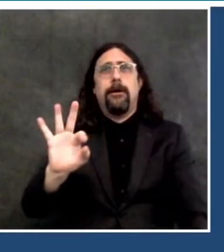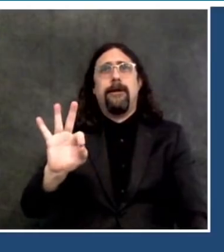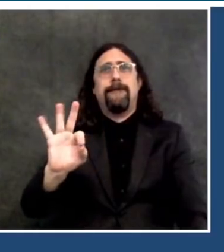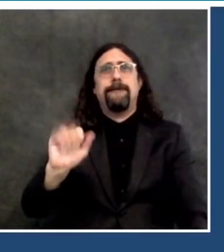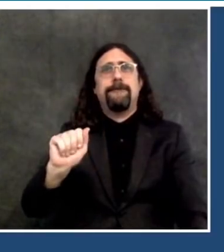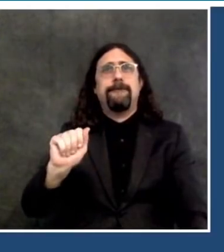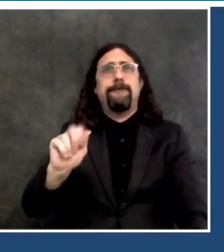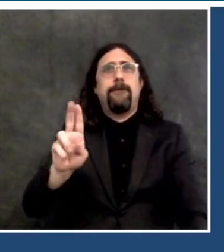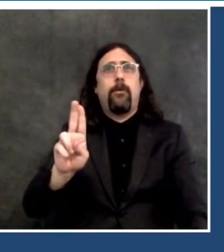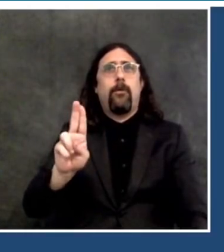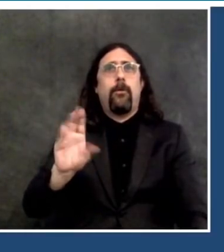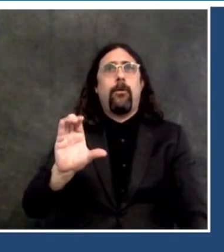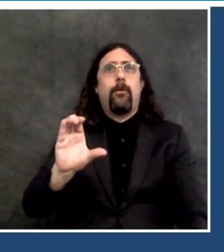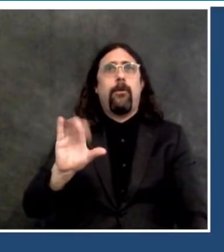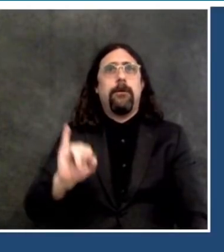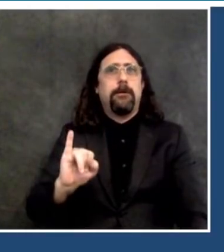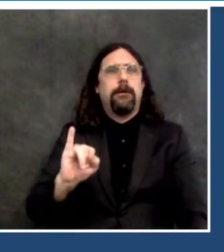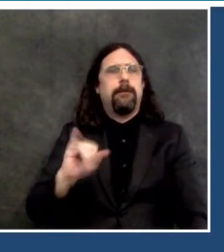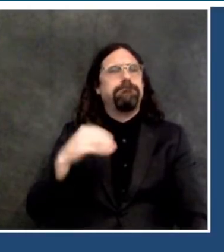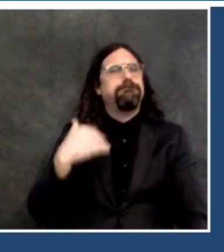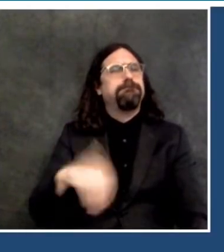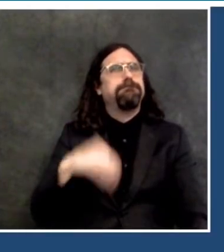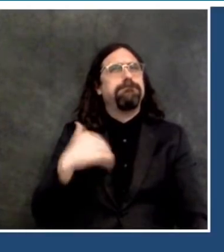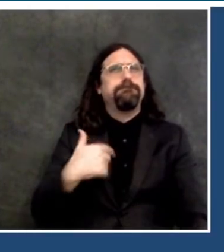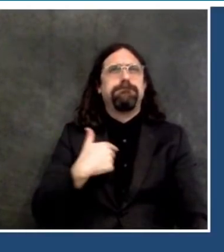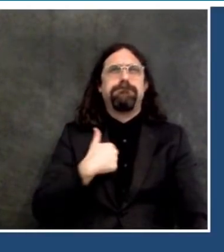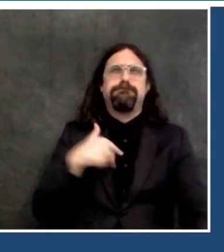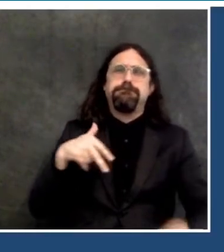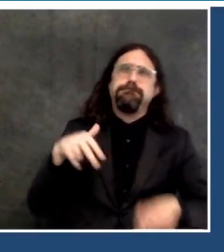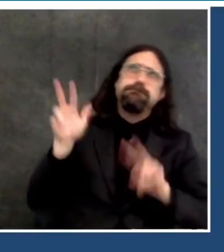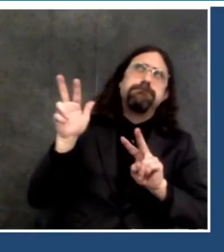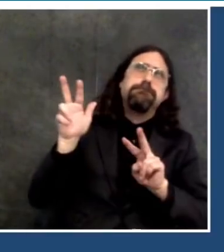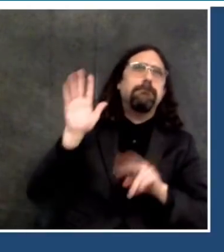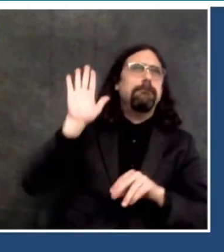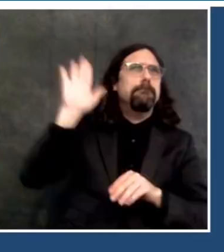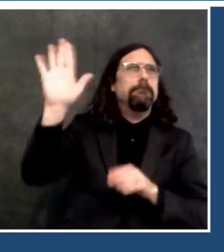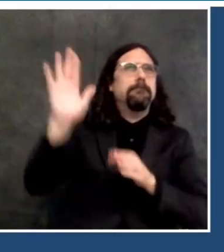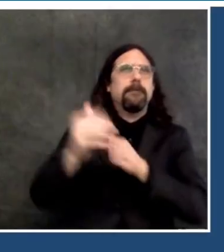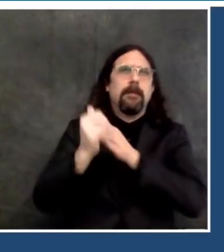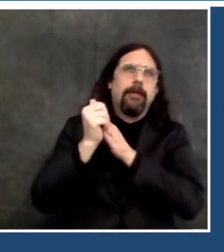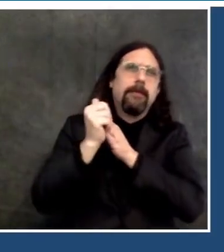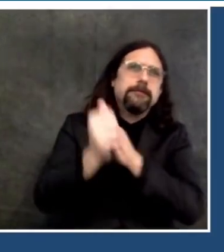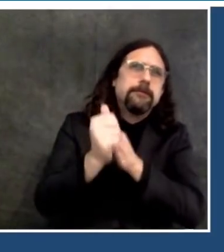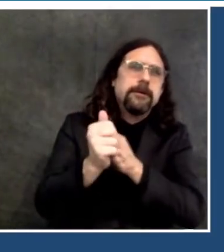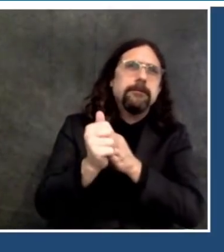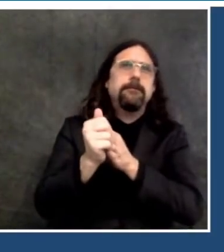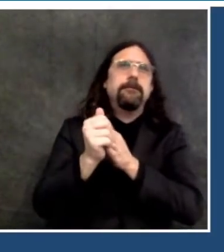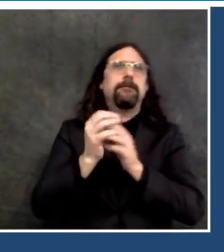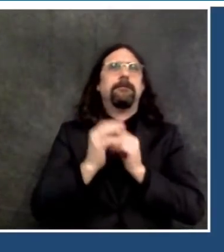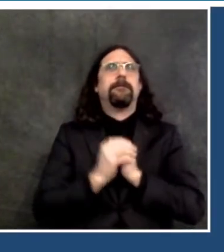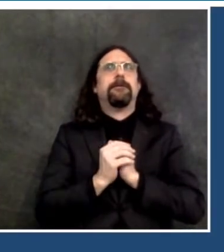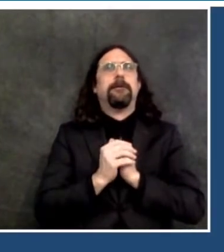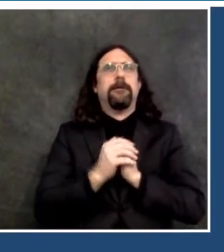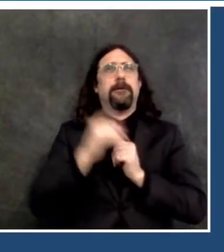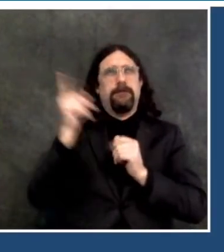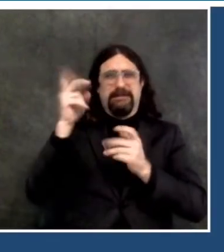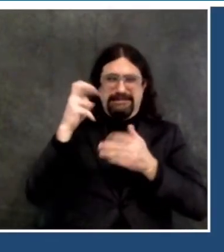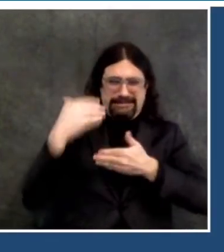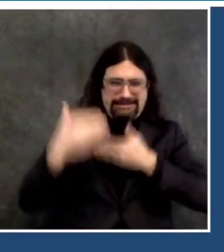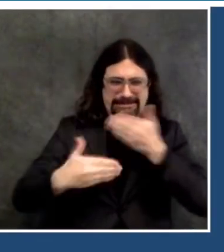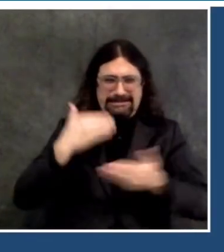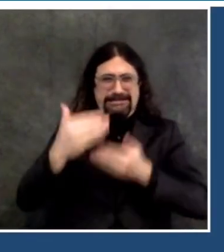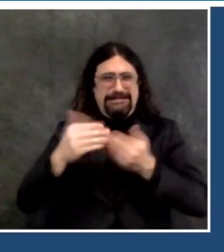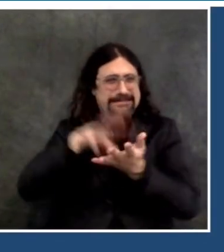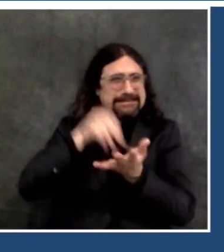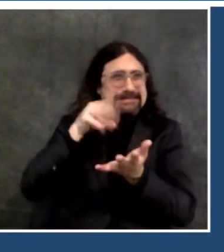lot we don't know. But we are learning every day and every week more, and we're trying to act rapidly on